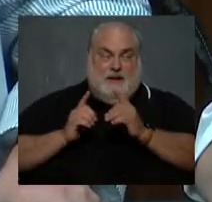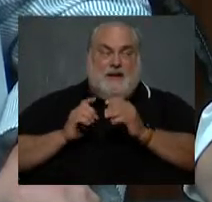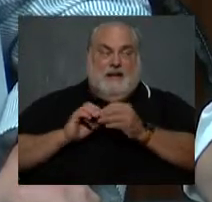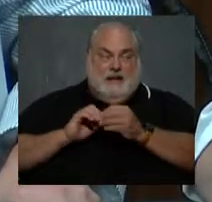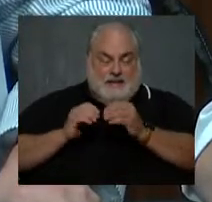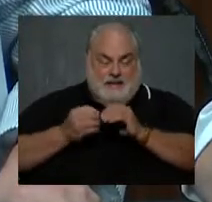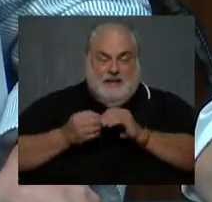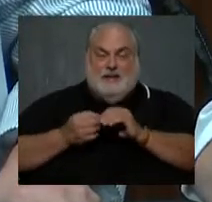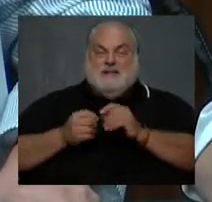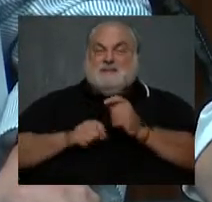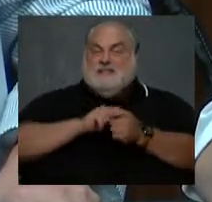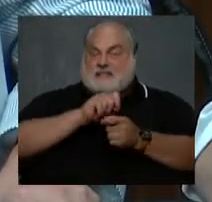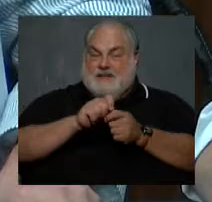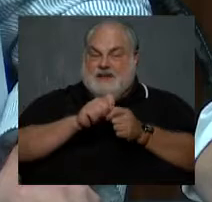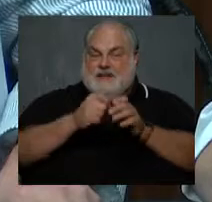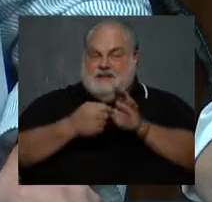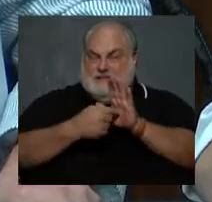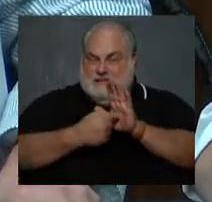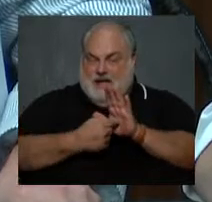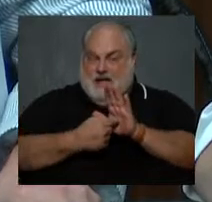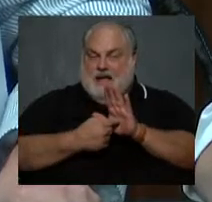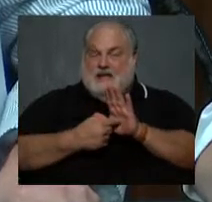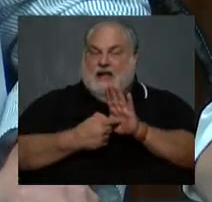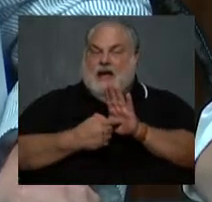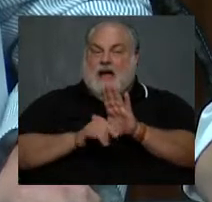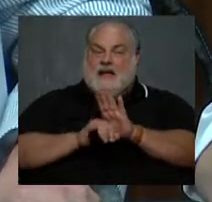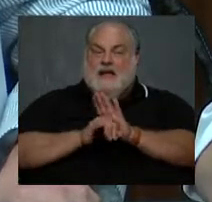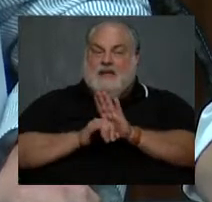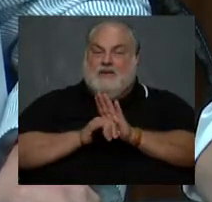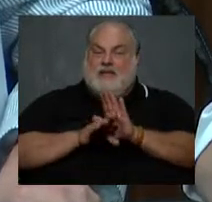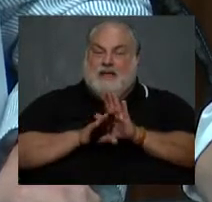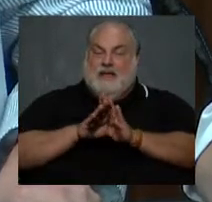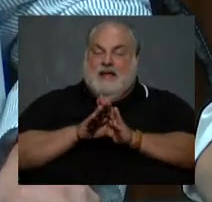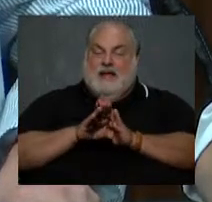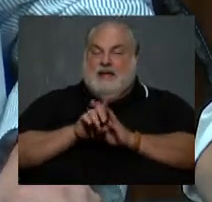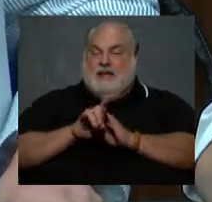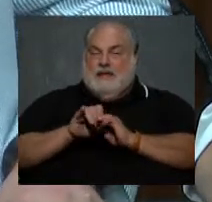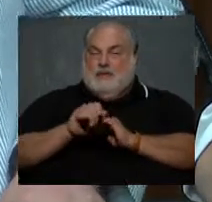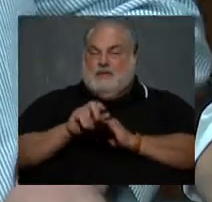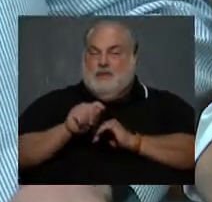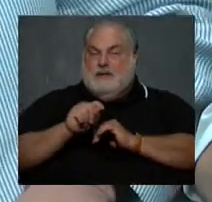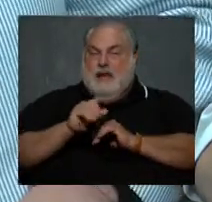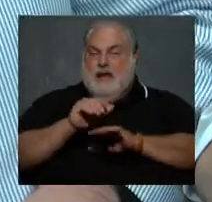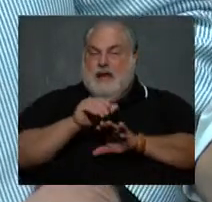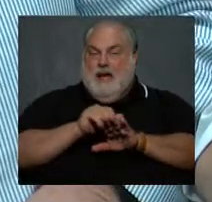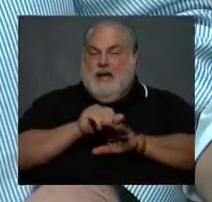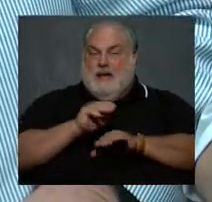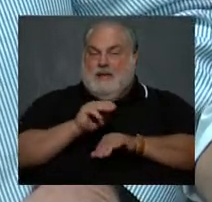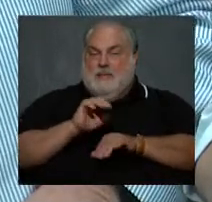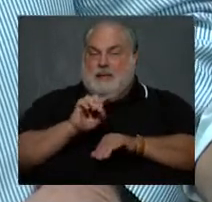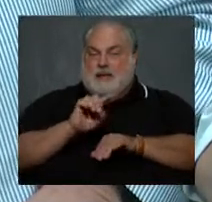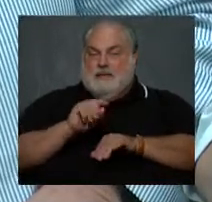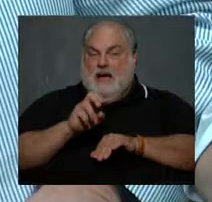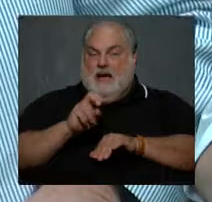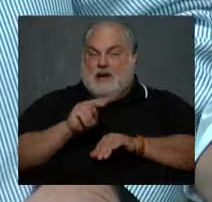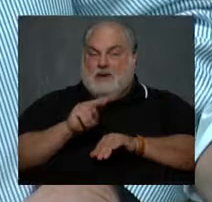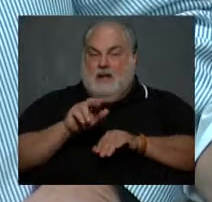number of distinct signs identifying the development as the district at Midtown. The applicant indicates building signage will comply with signage